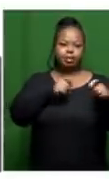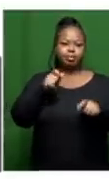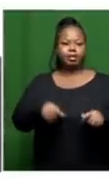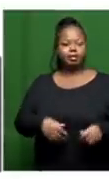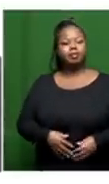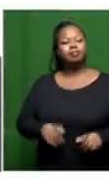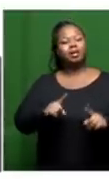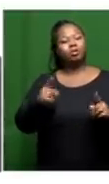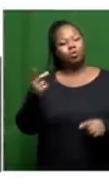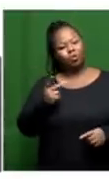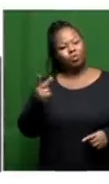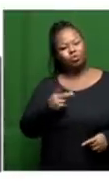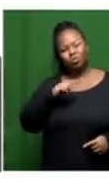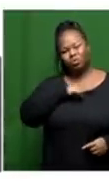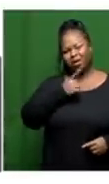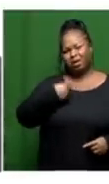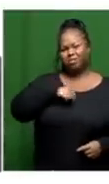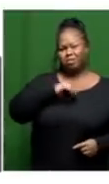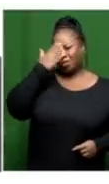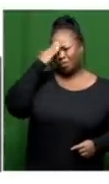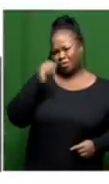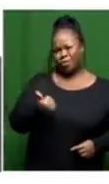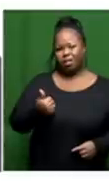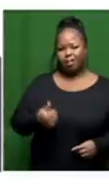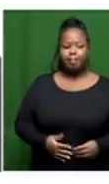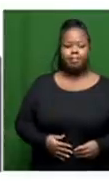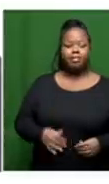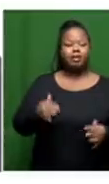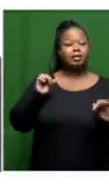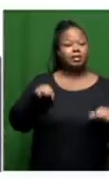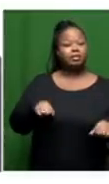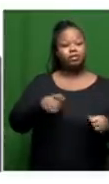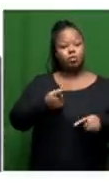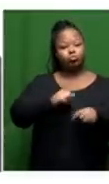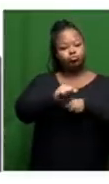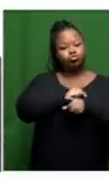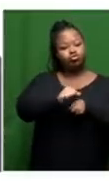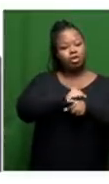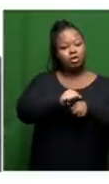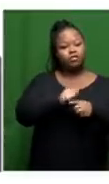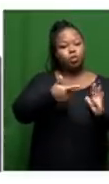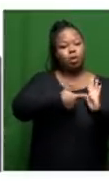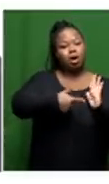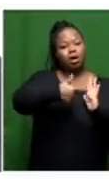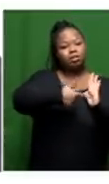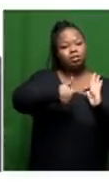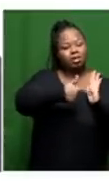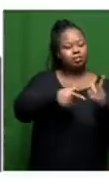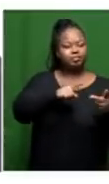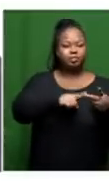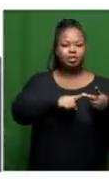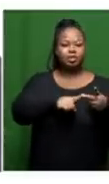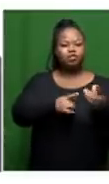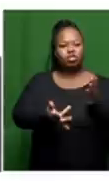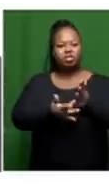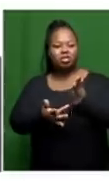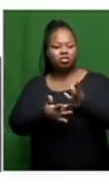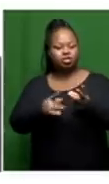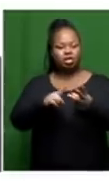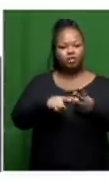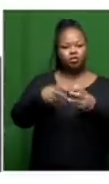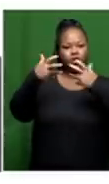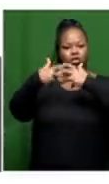Let alone the fact that we know that by and large, in terms of the training of artisans, technicians, and